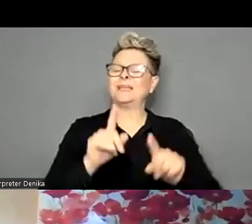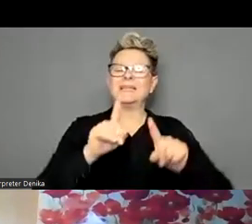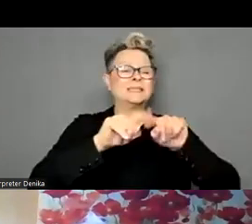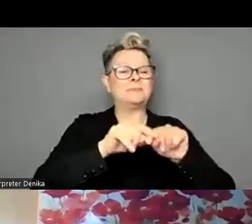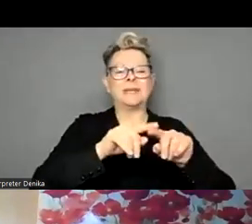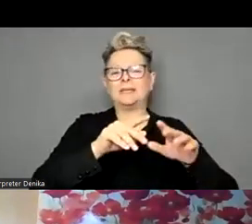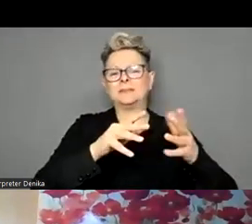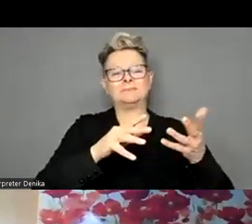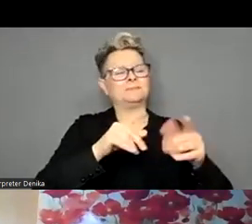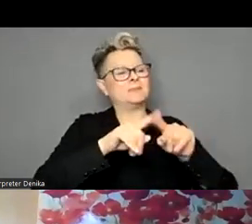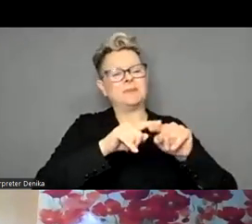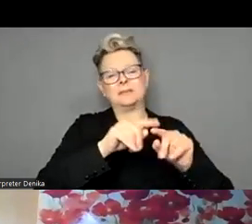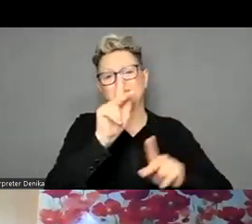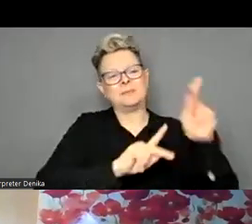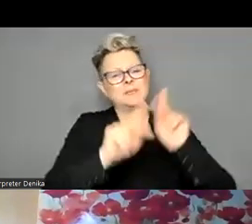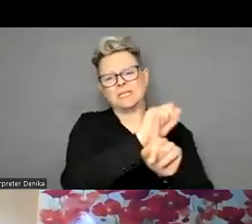those people might change.